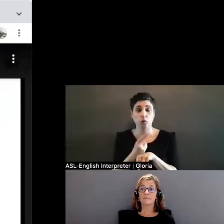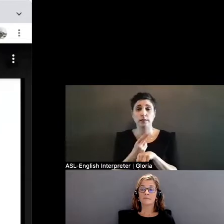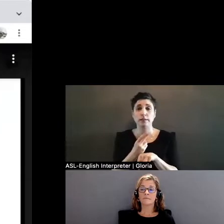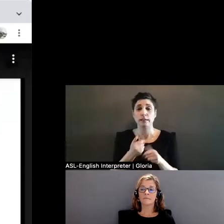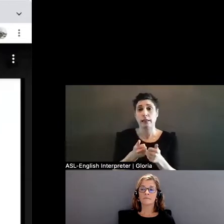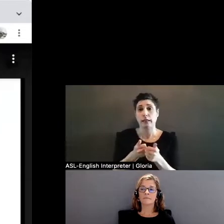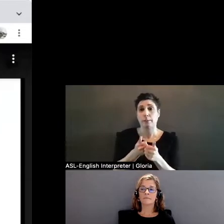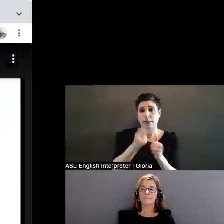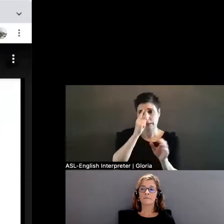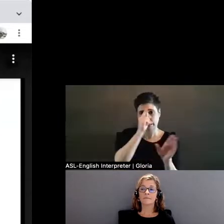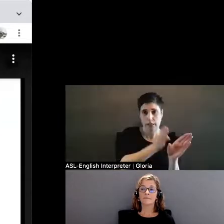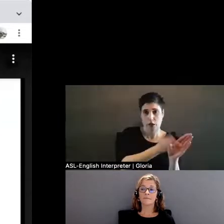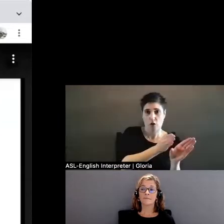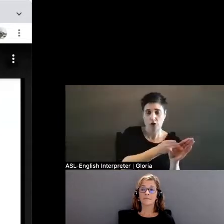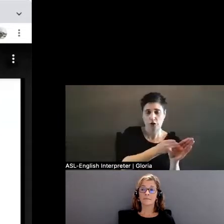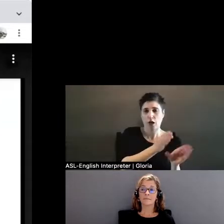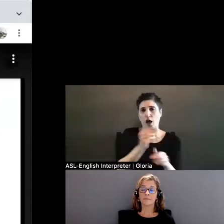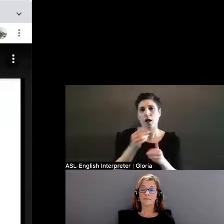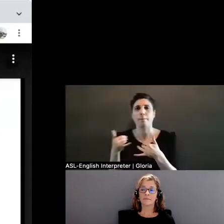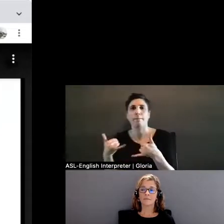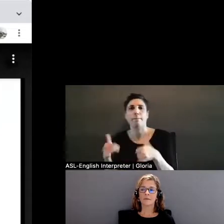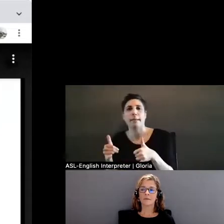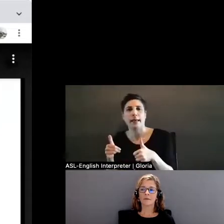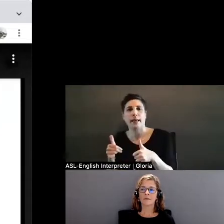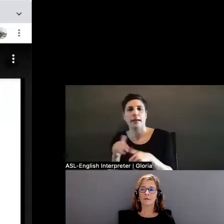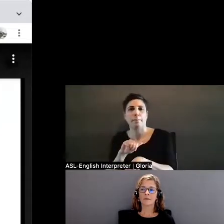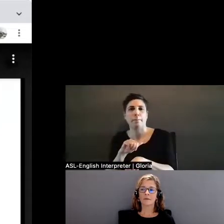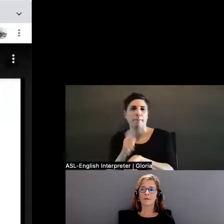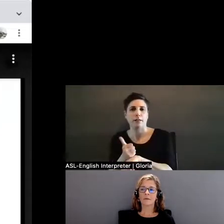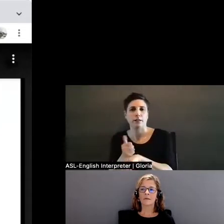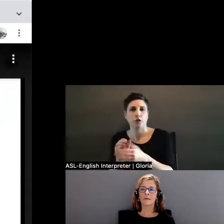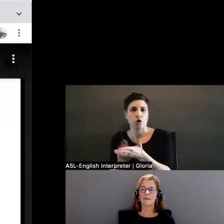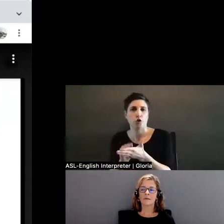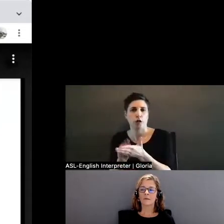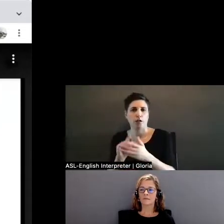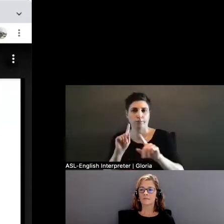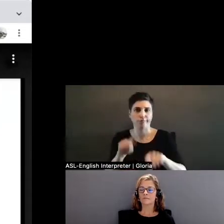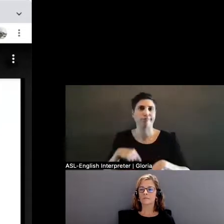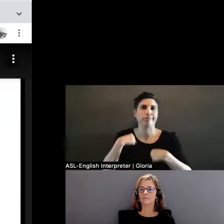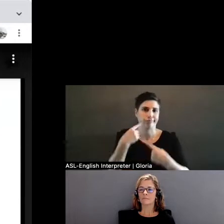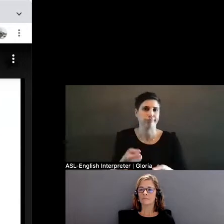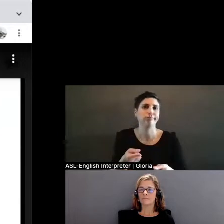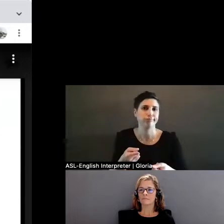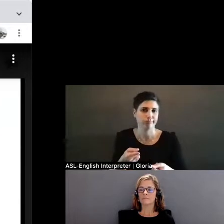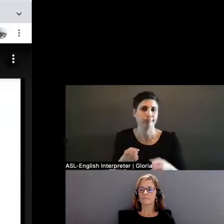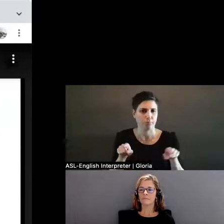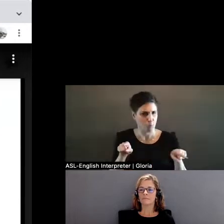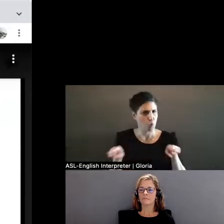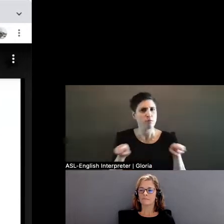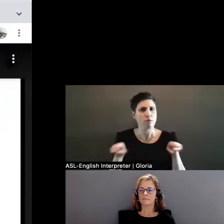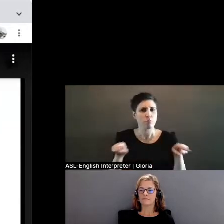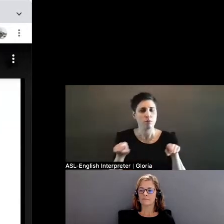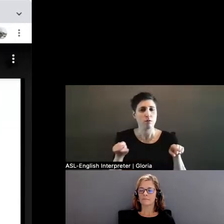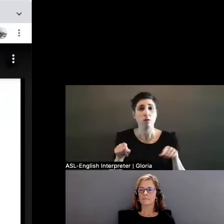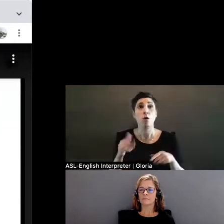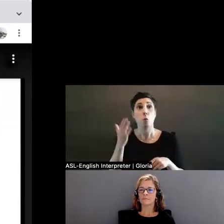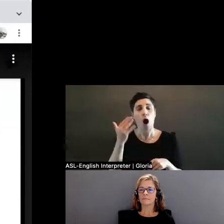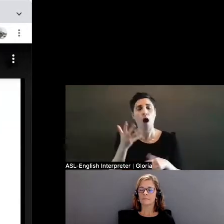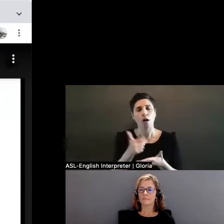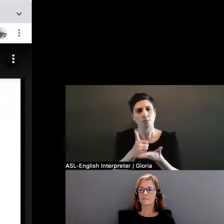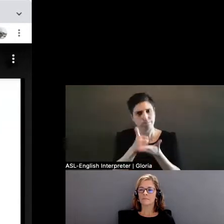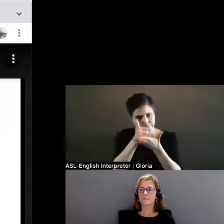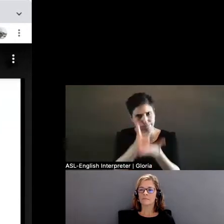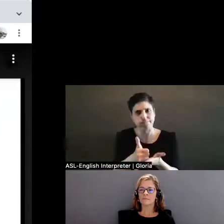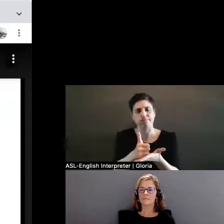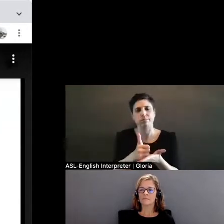and play-based learning as part of our curriculum design for a lot of years now, because it makes such a big difference in terms